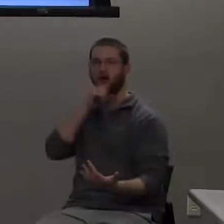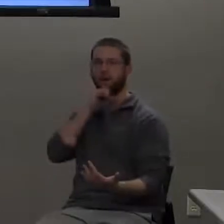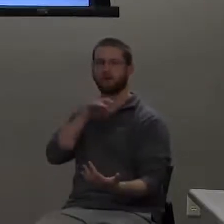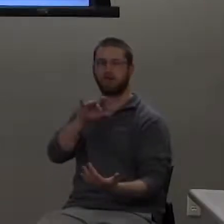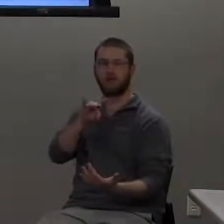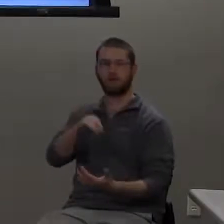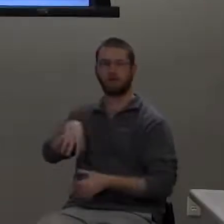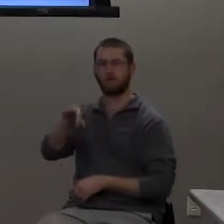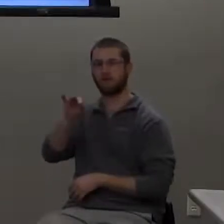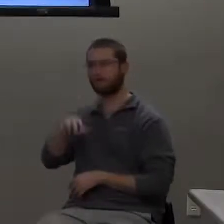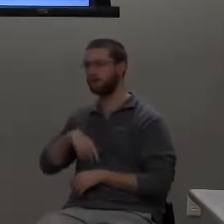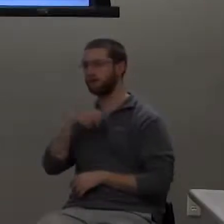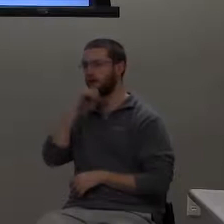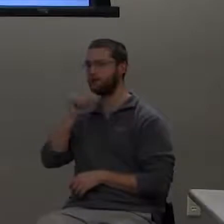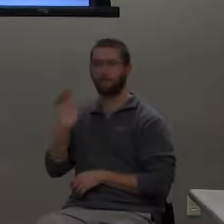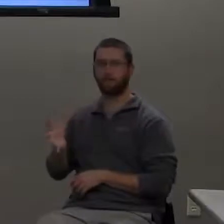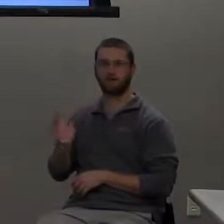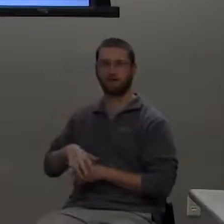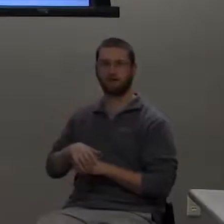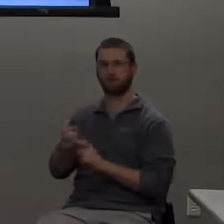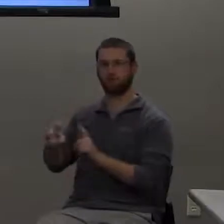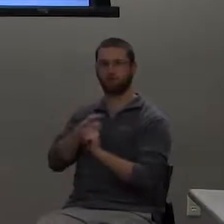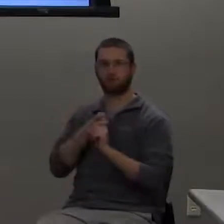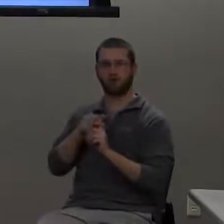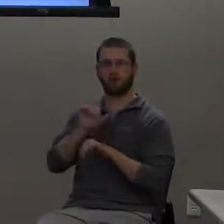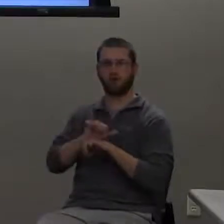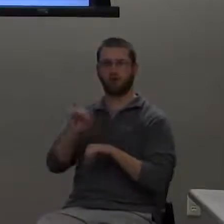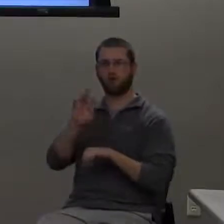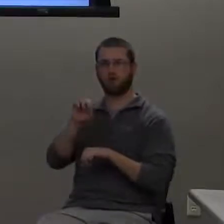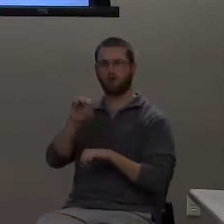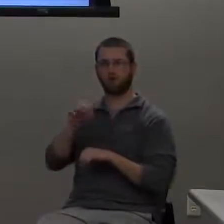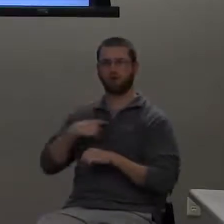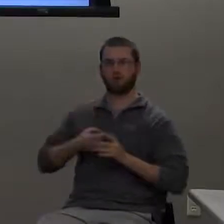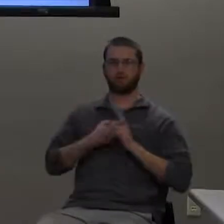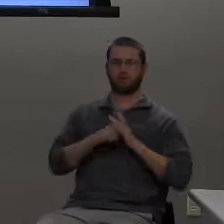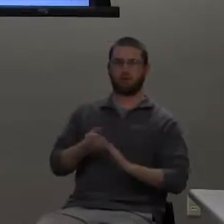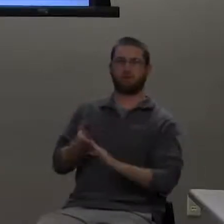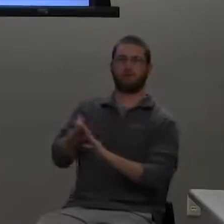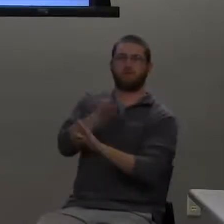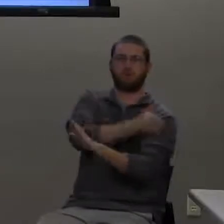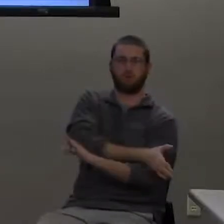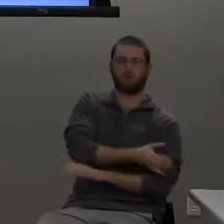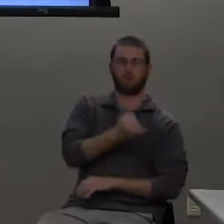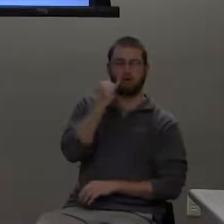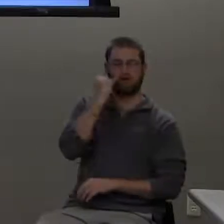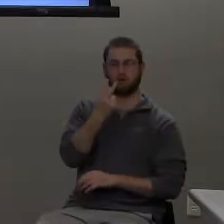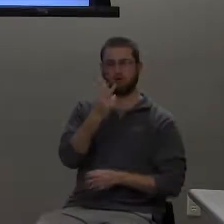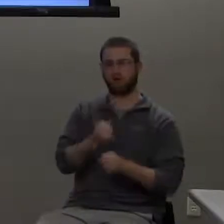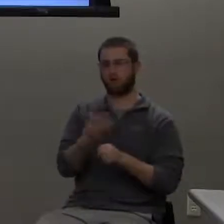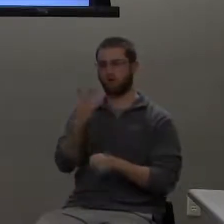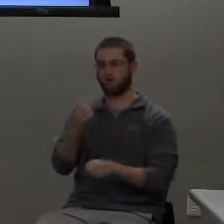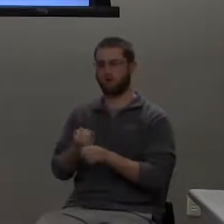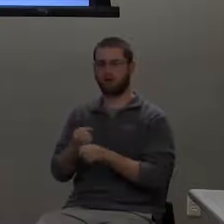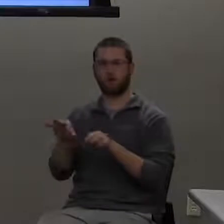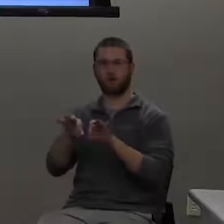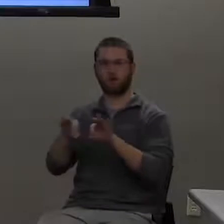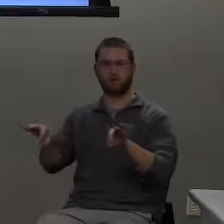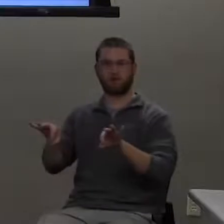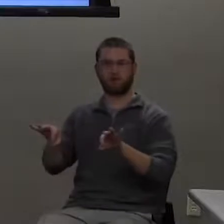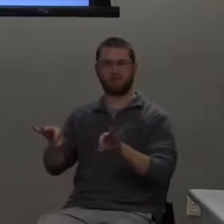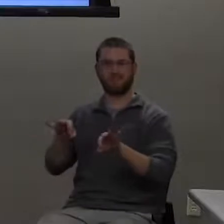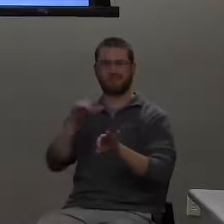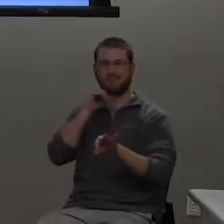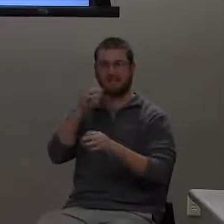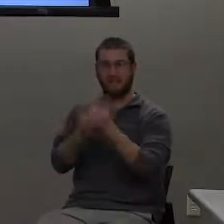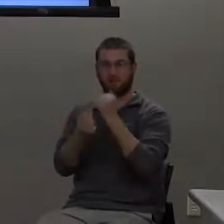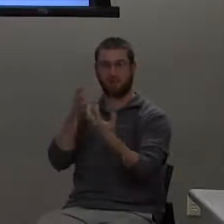50 years old to tap them for workforce training. Is how do we start earlier? Because if 2 or 4 year college isn't in the cards for everybody,